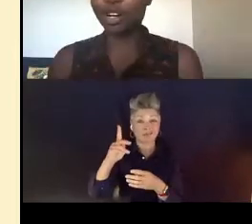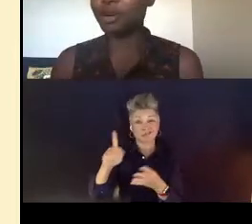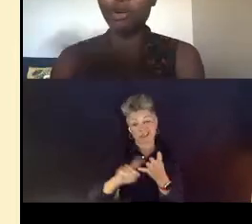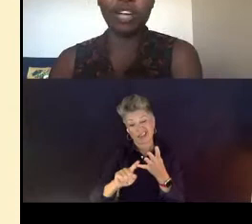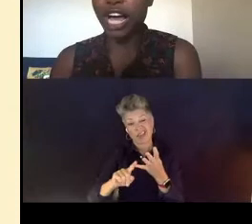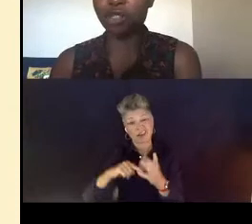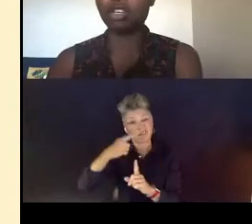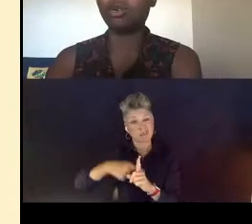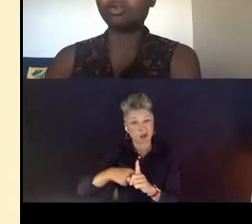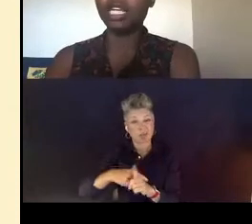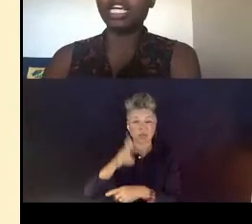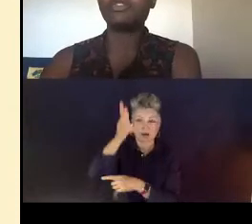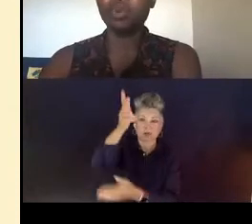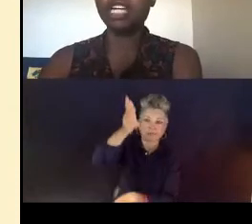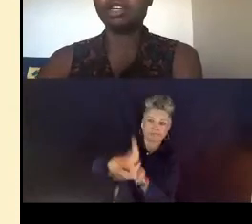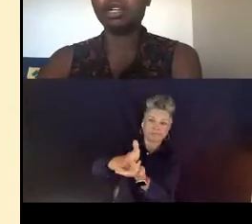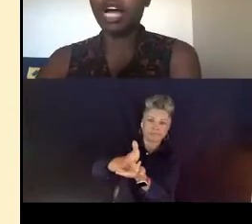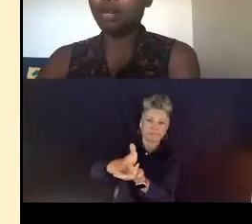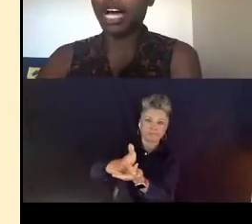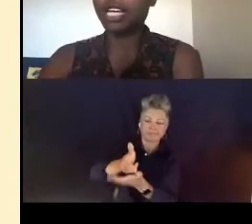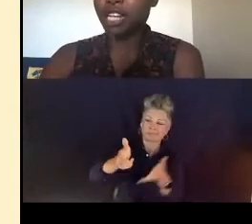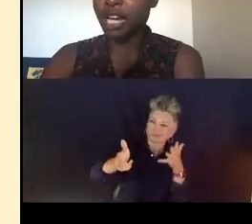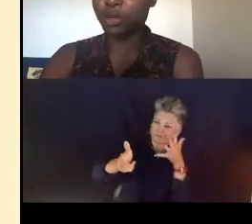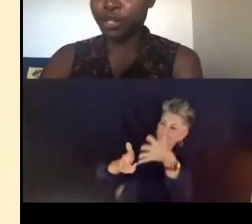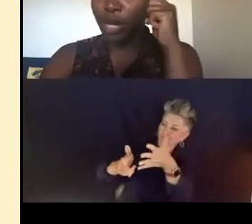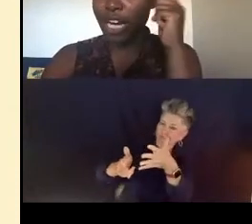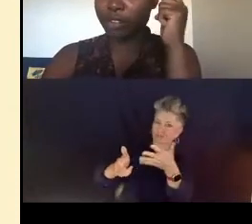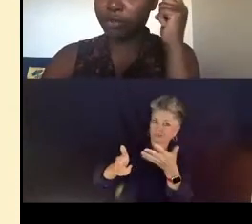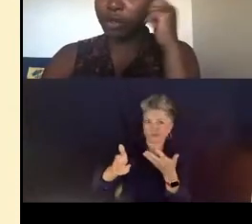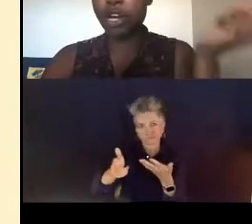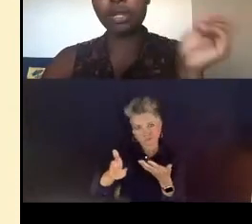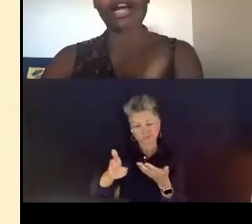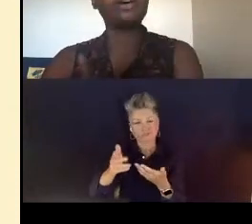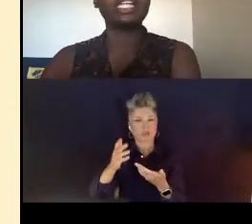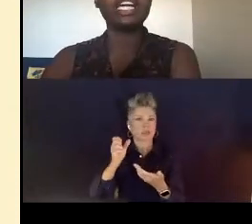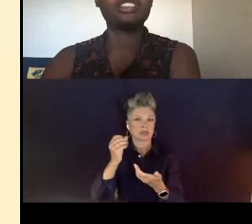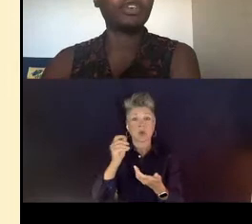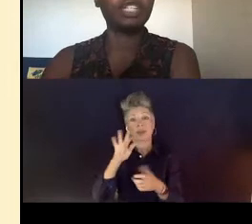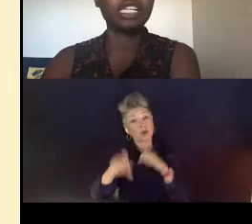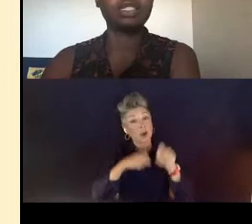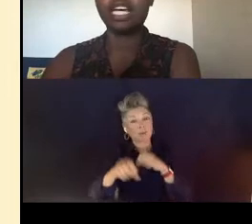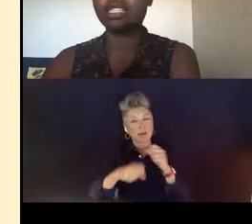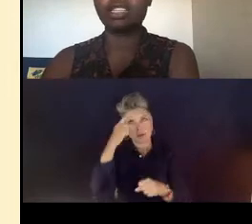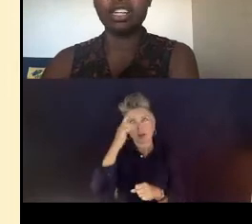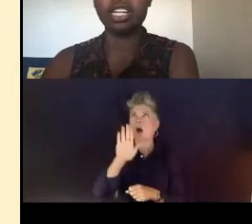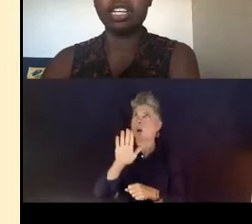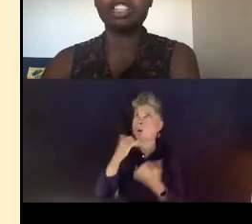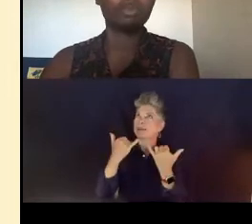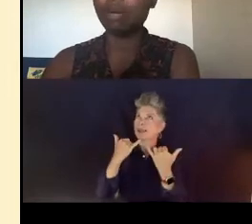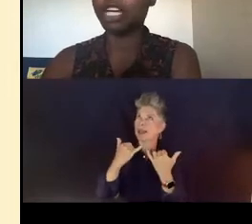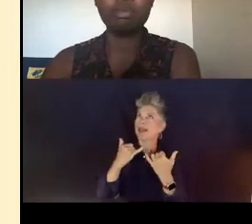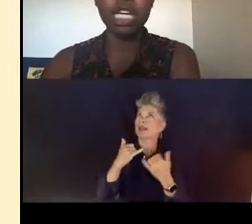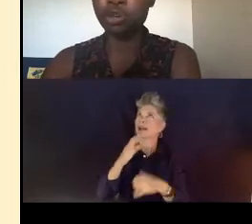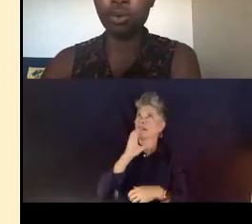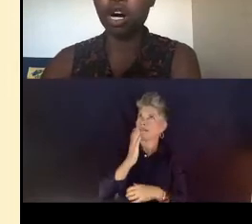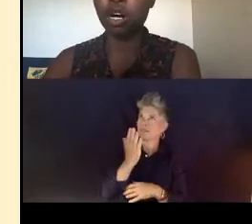or moving out. So if you regularly ride a bike in the neighborhood, you kind of know, like, oh, today's the 15th, today's the 30th, there's probably